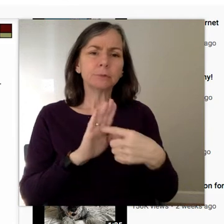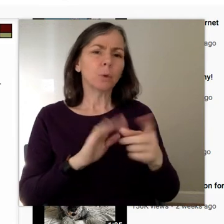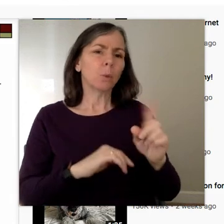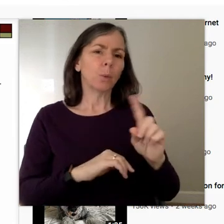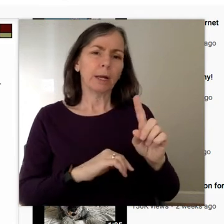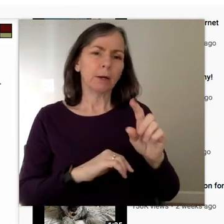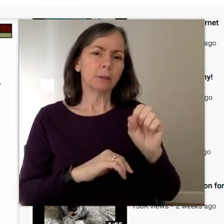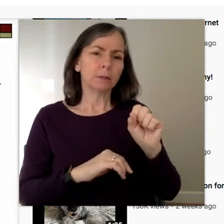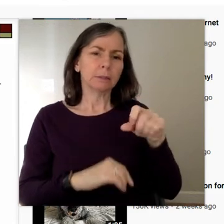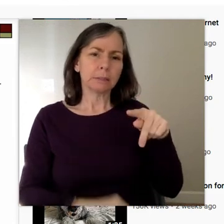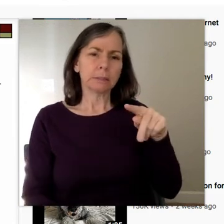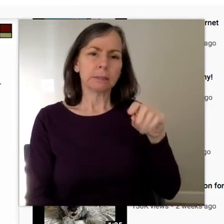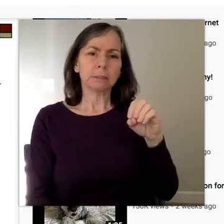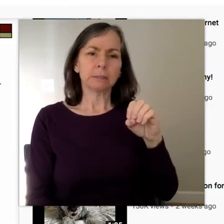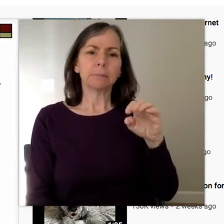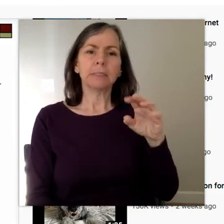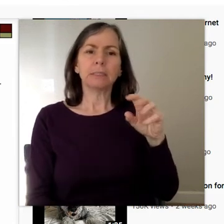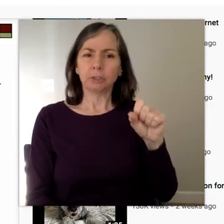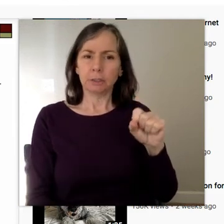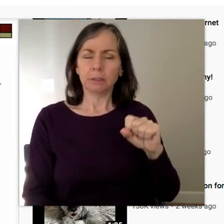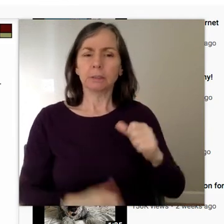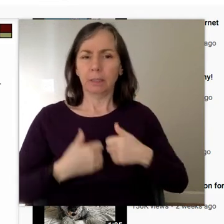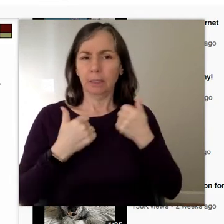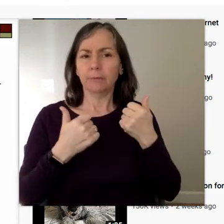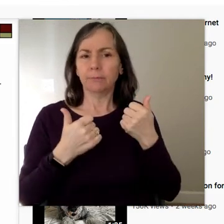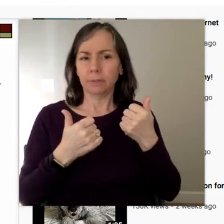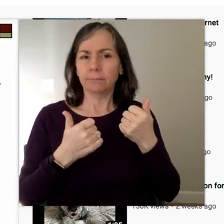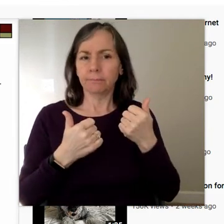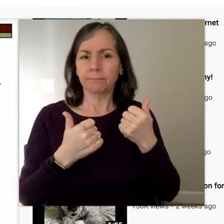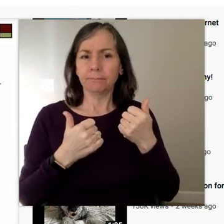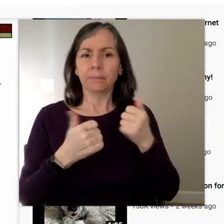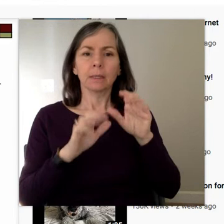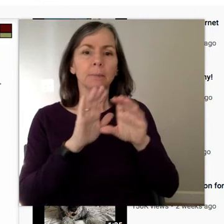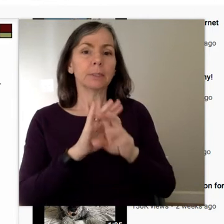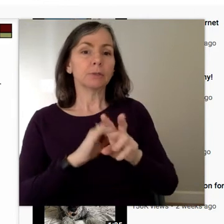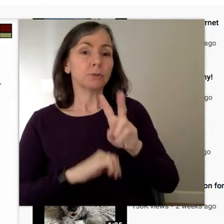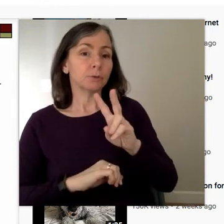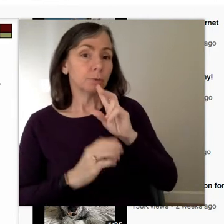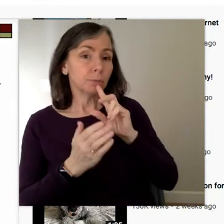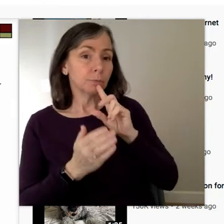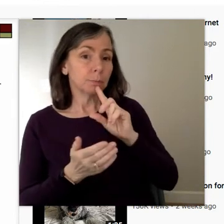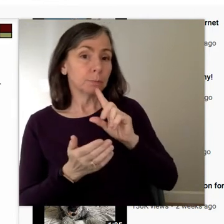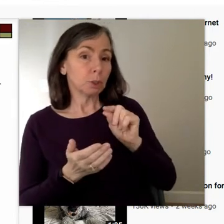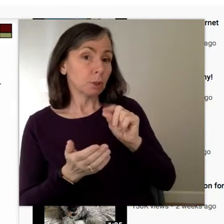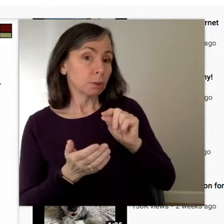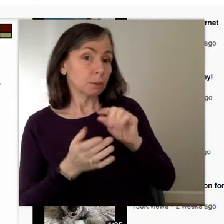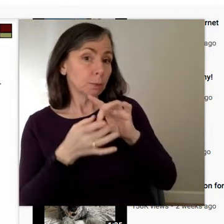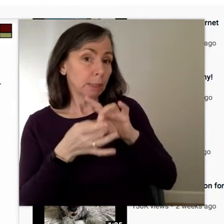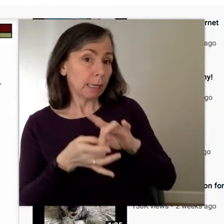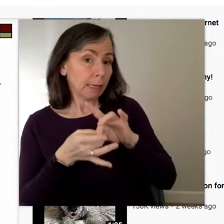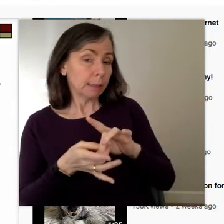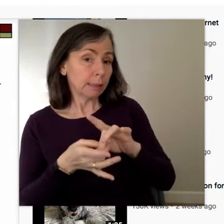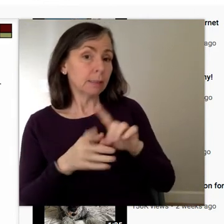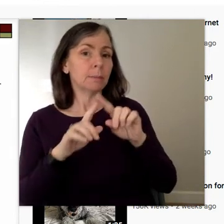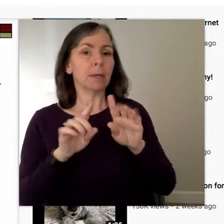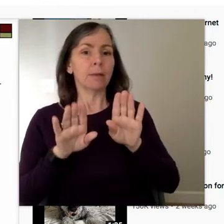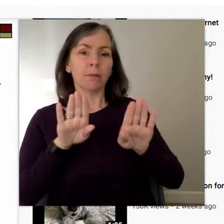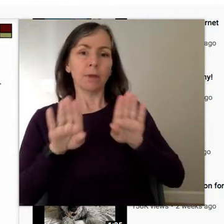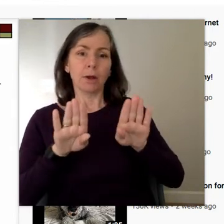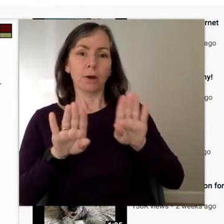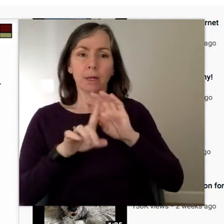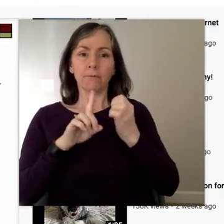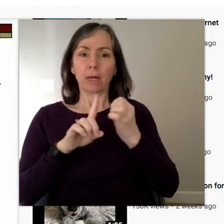live. Here is a picture of two birds that are related, but they live in different environments, so they